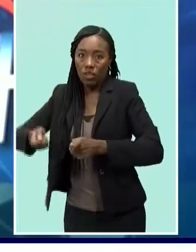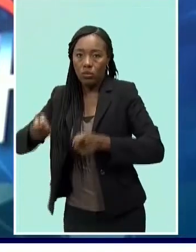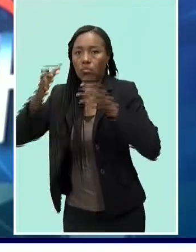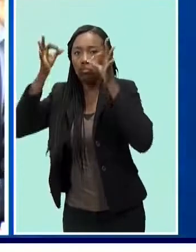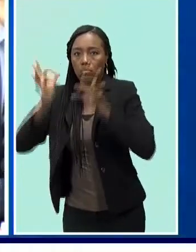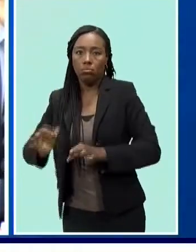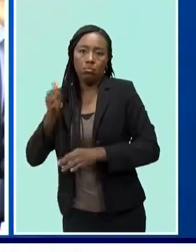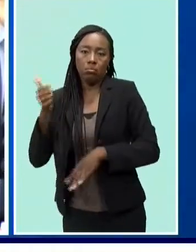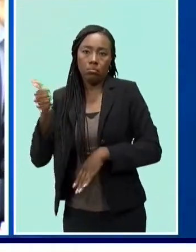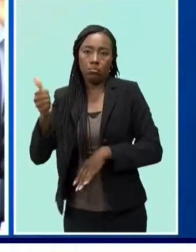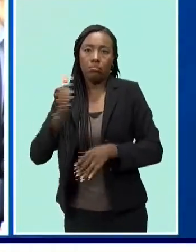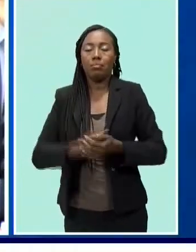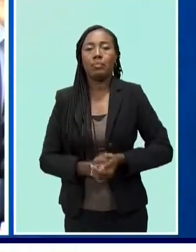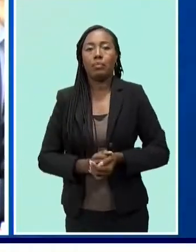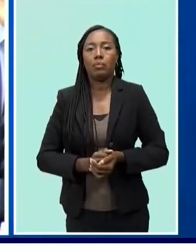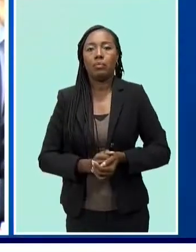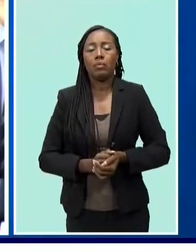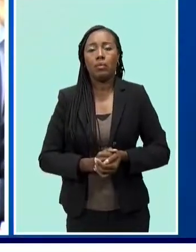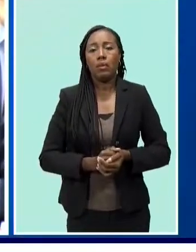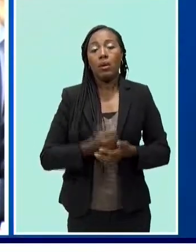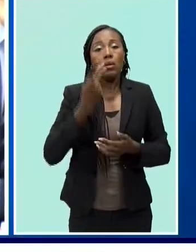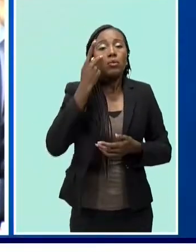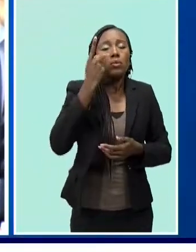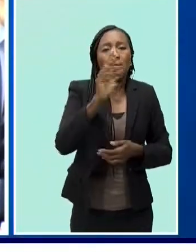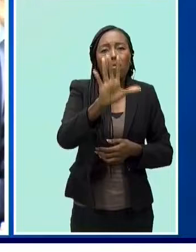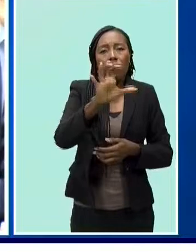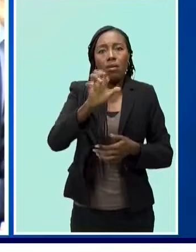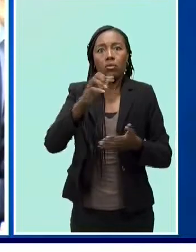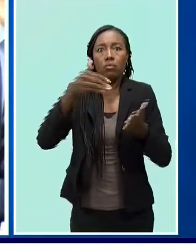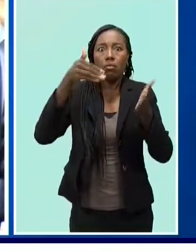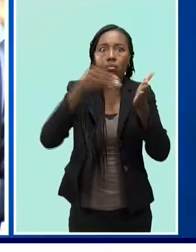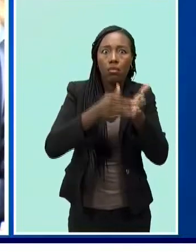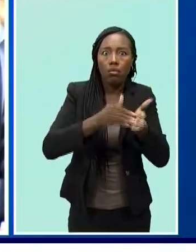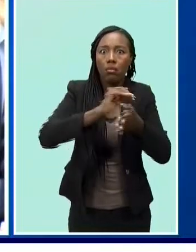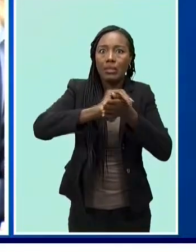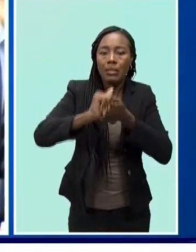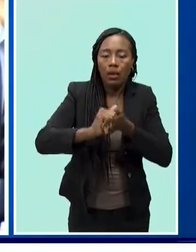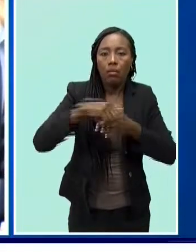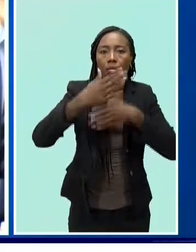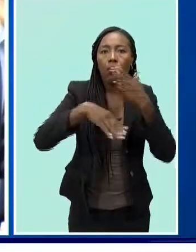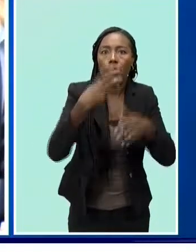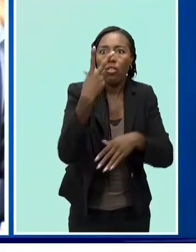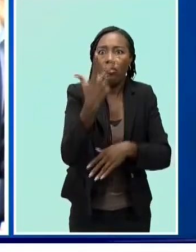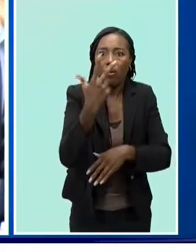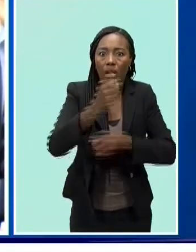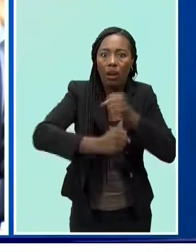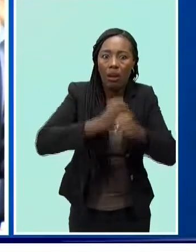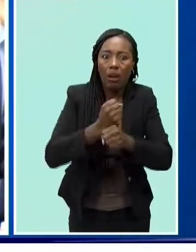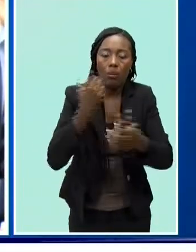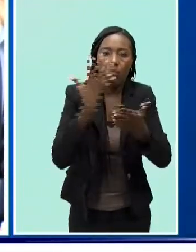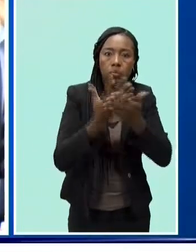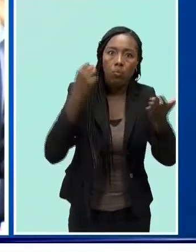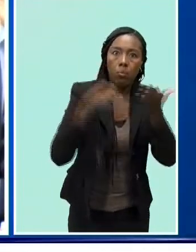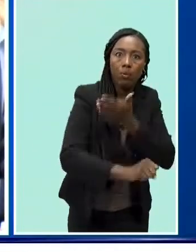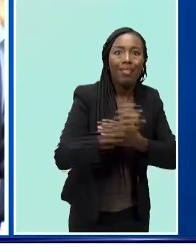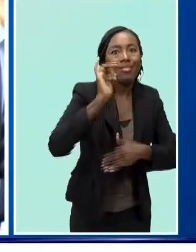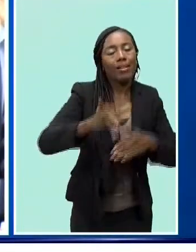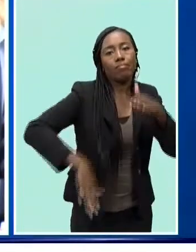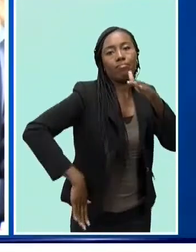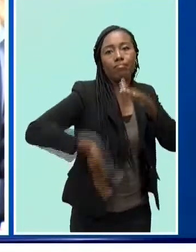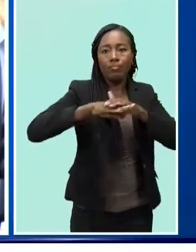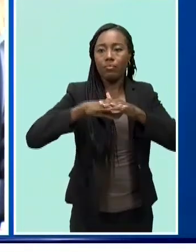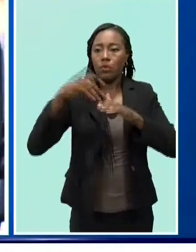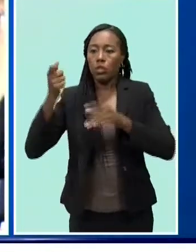you see $500,000 and then 3 years in prison, that is the maximum that the